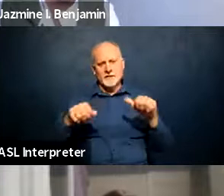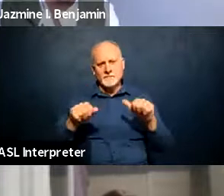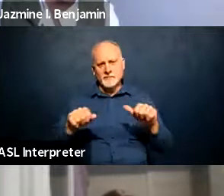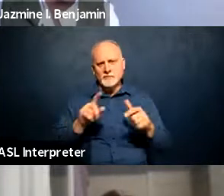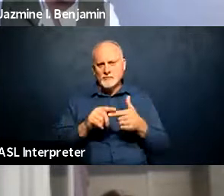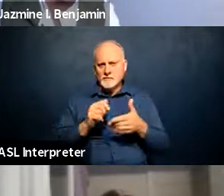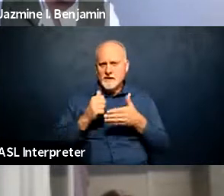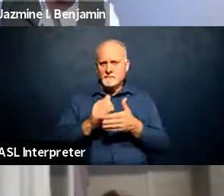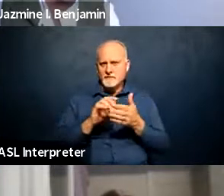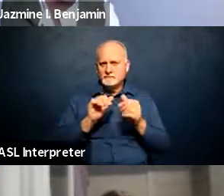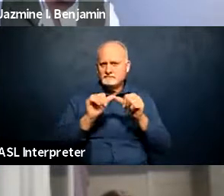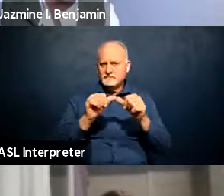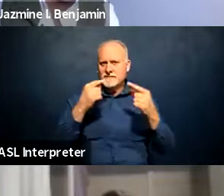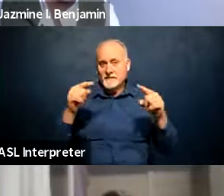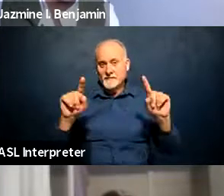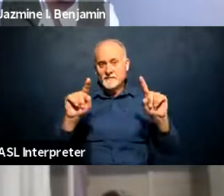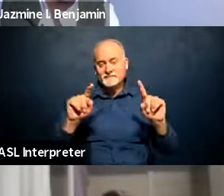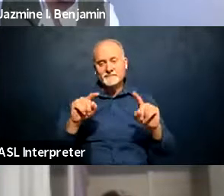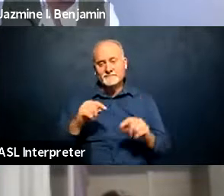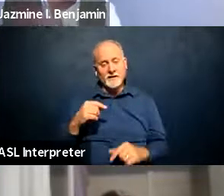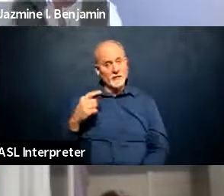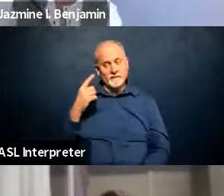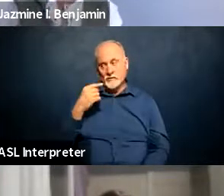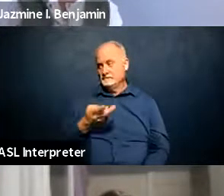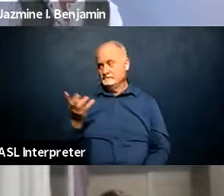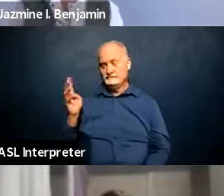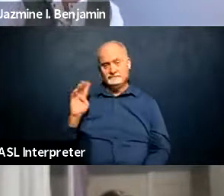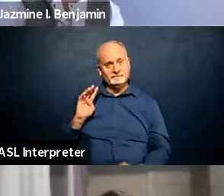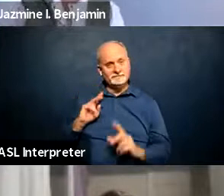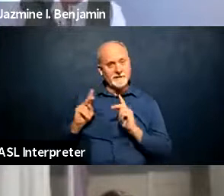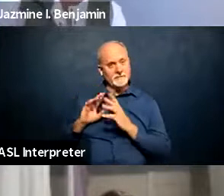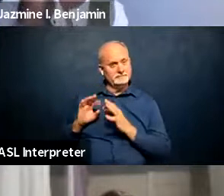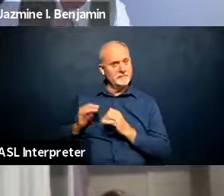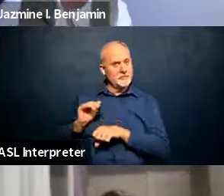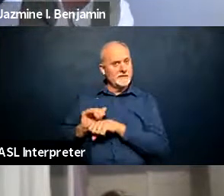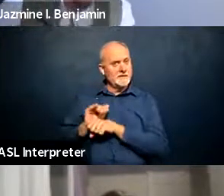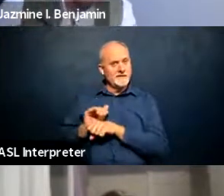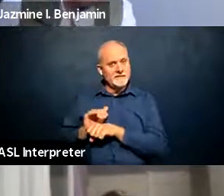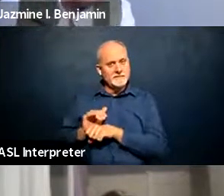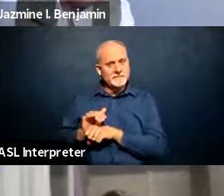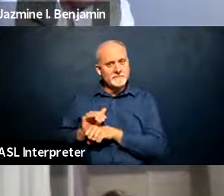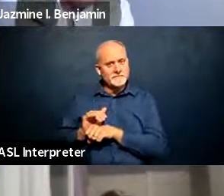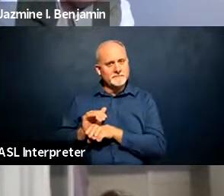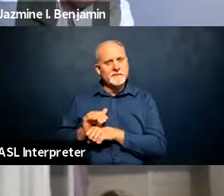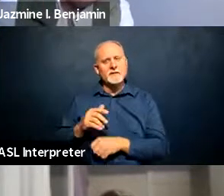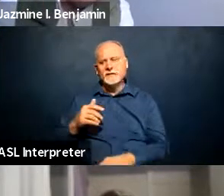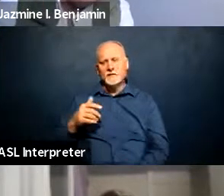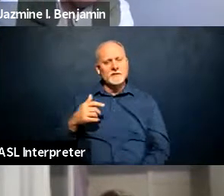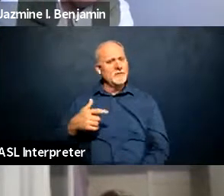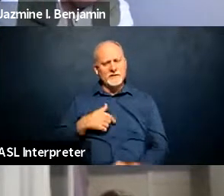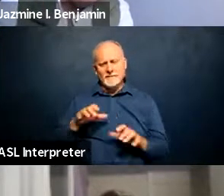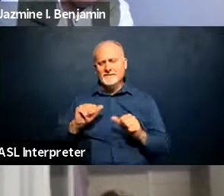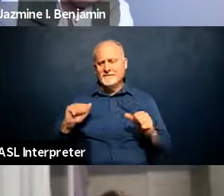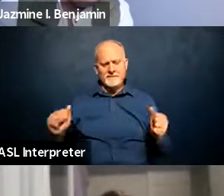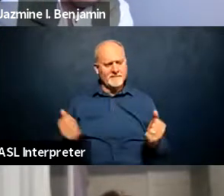help you be successful. And I think you've heard from all the folks who've talked tonight that we leave no stone